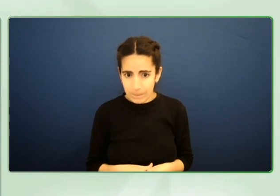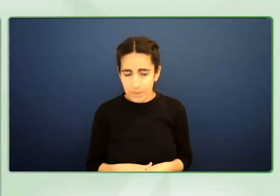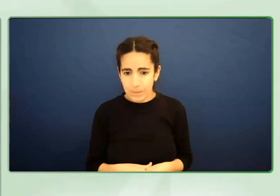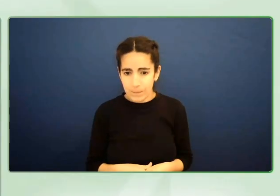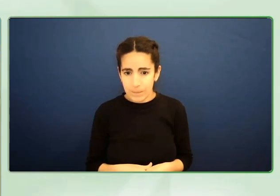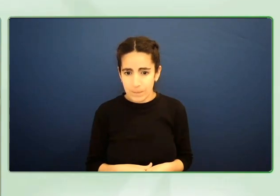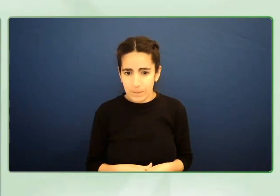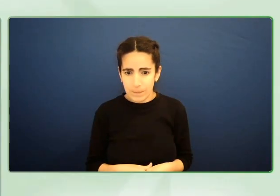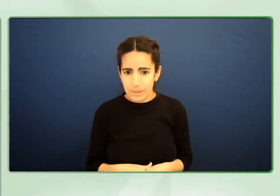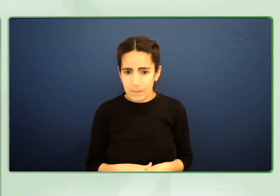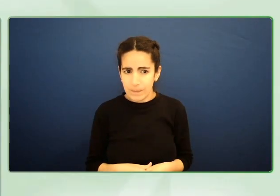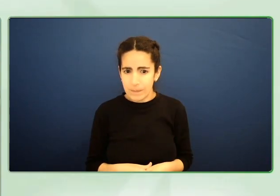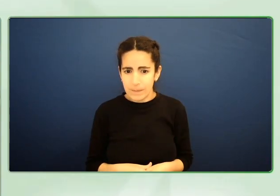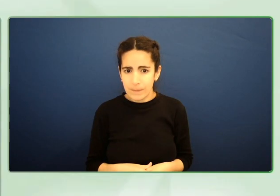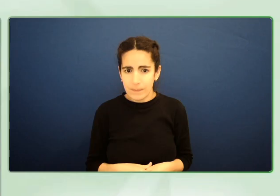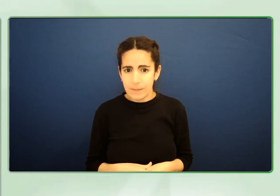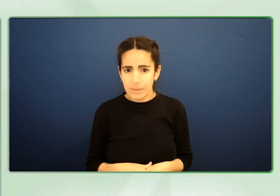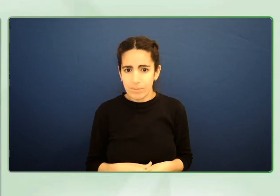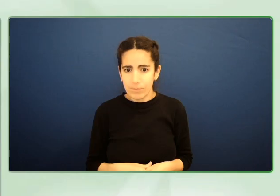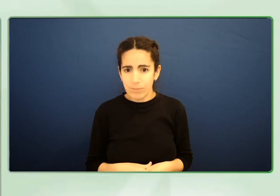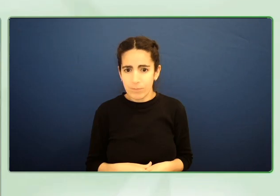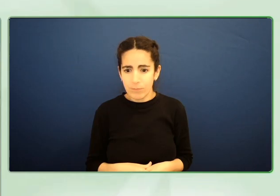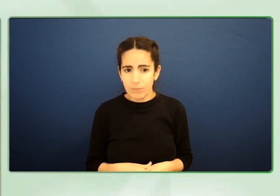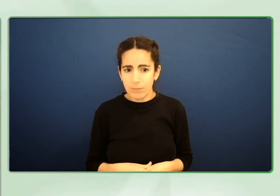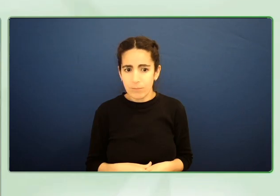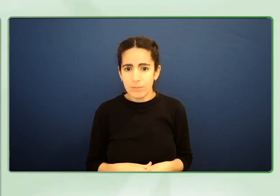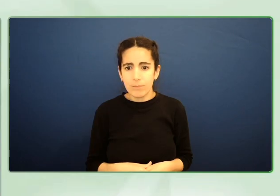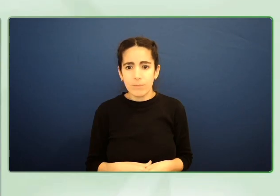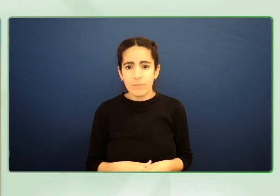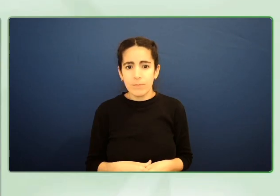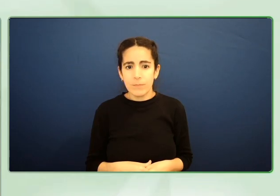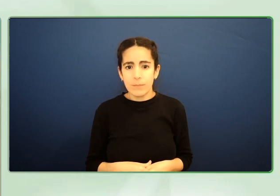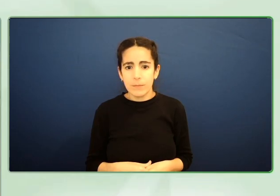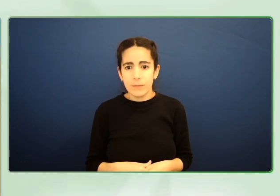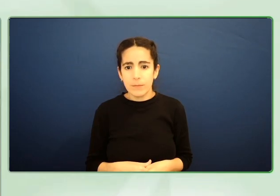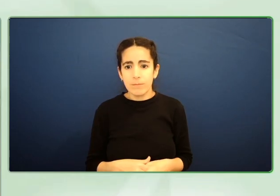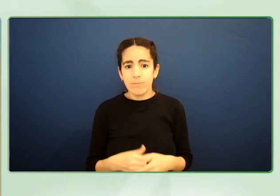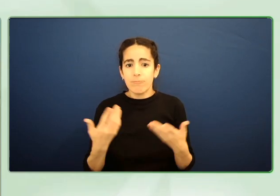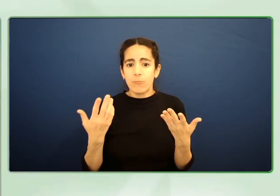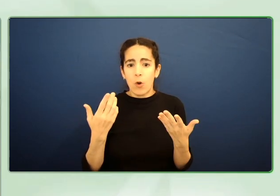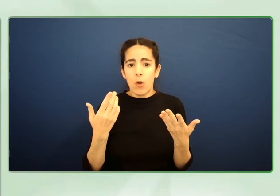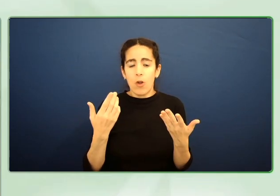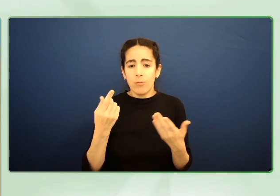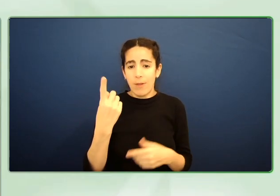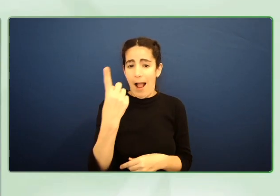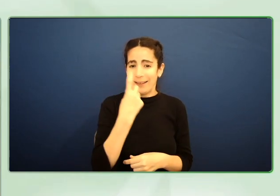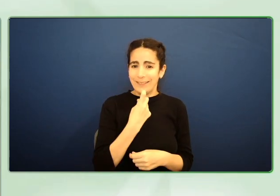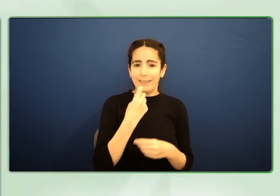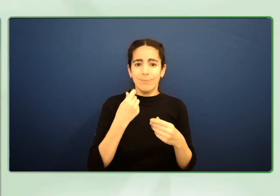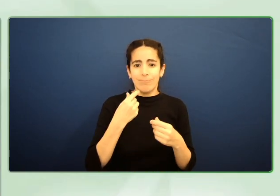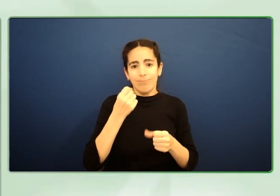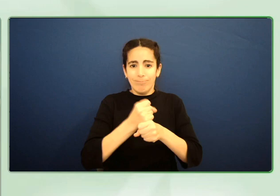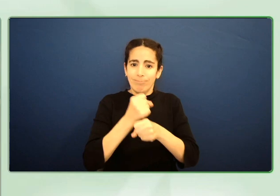But here's the thing. I do think as we move into the workplace, the question you're asking, the behavior of an employee who's maybe kind of on their screens